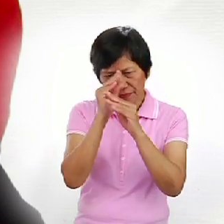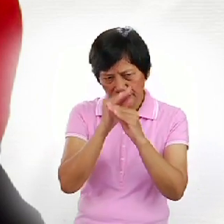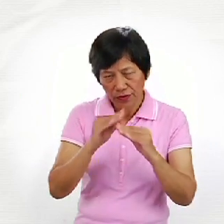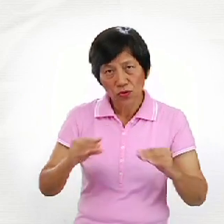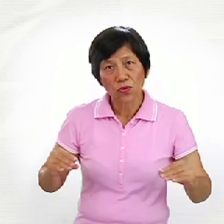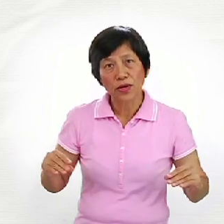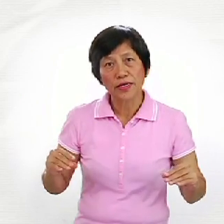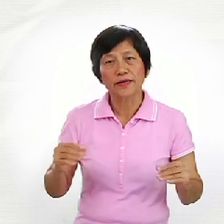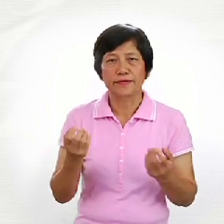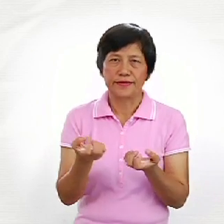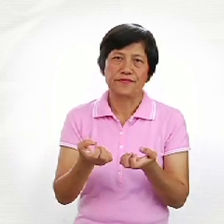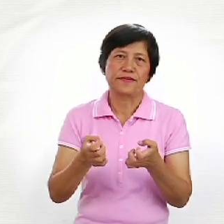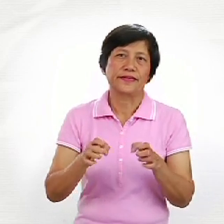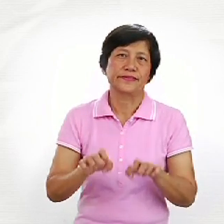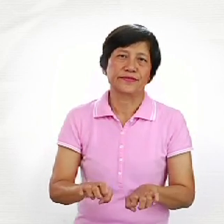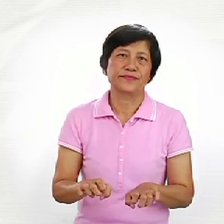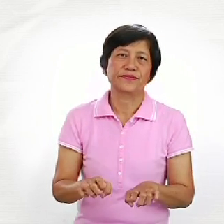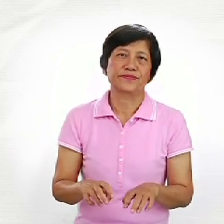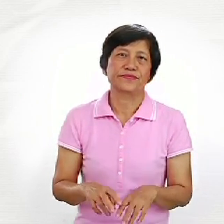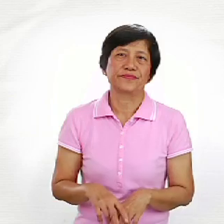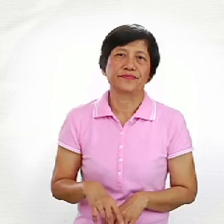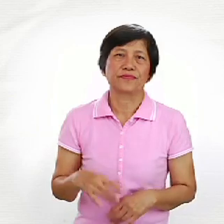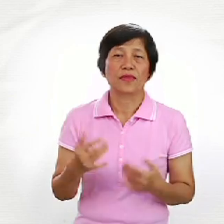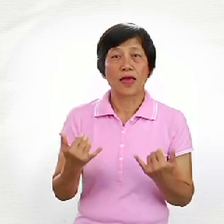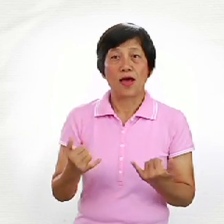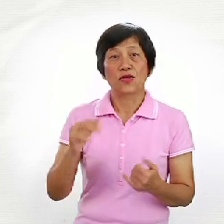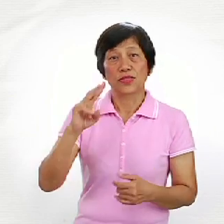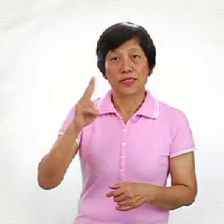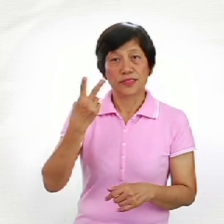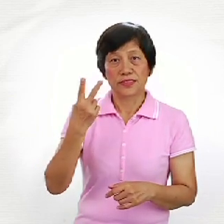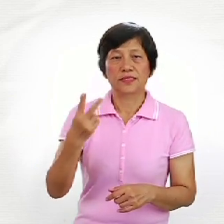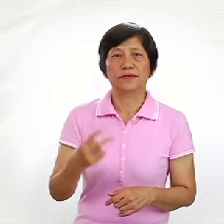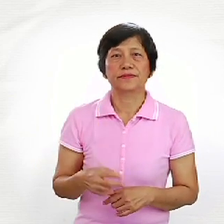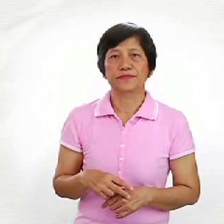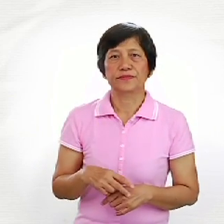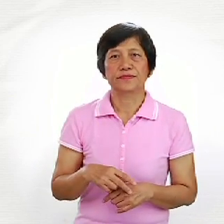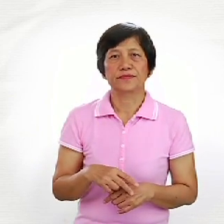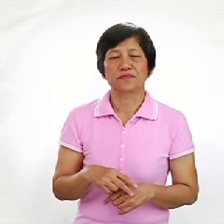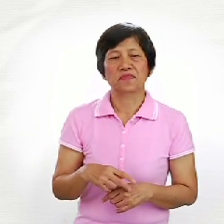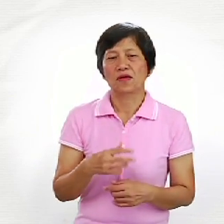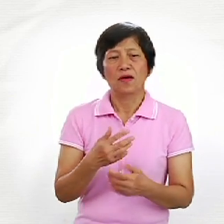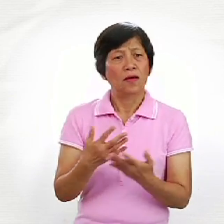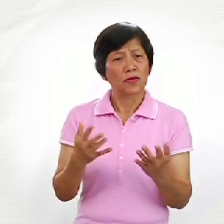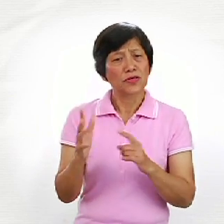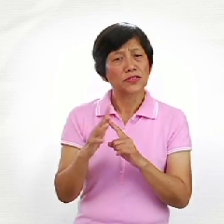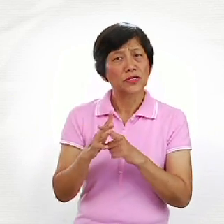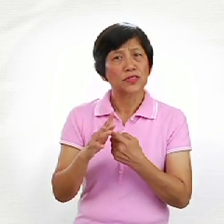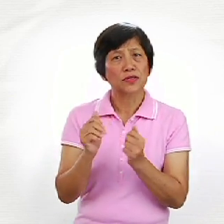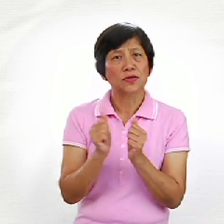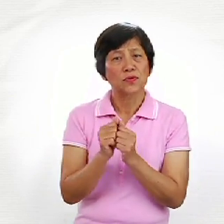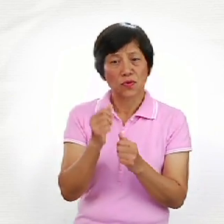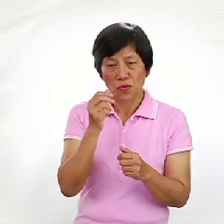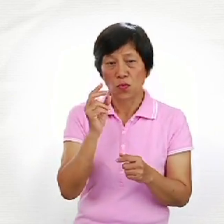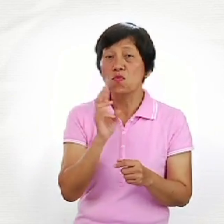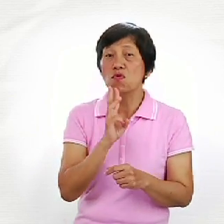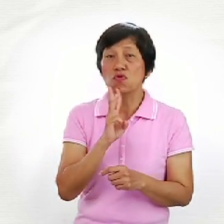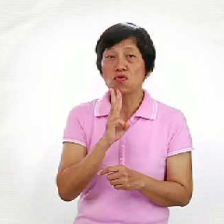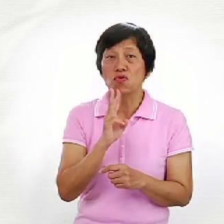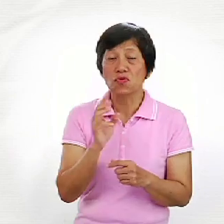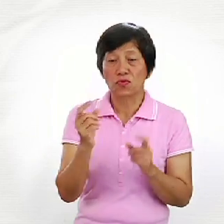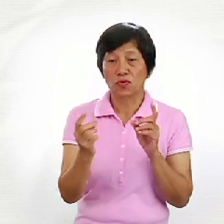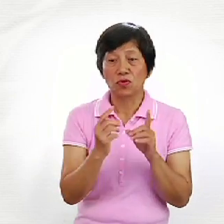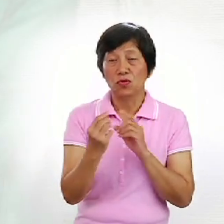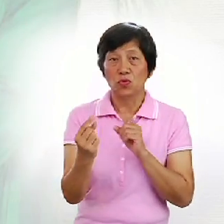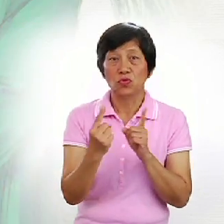events. Now the second stage. They started with water. The conversation centered